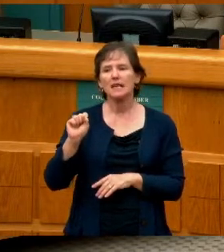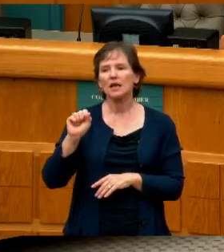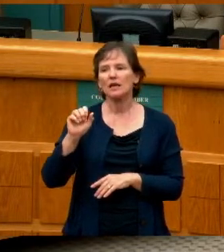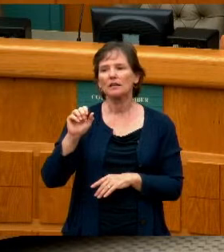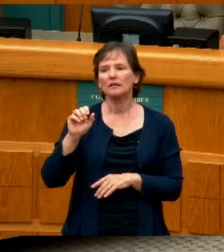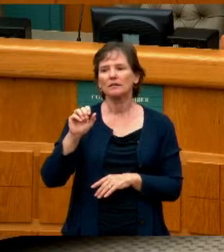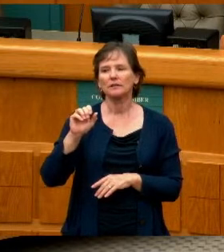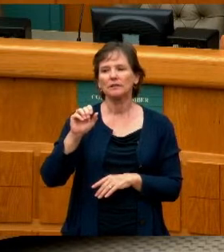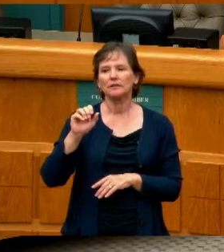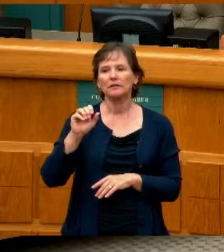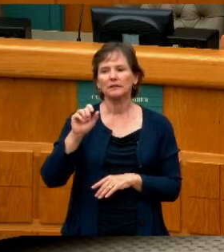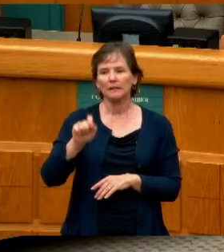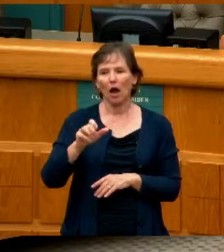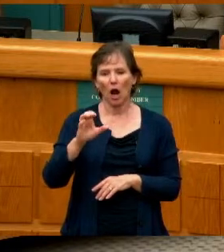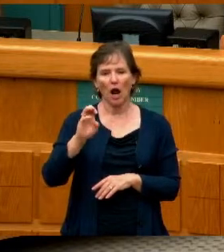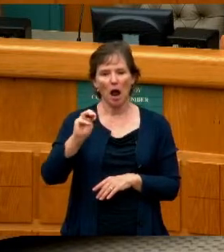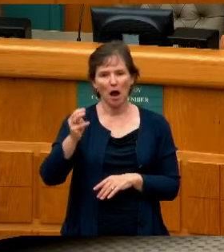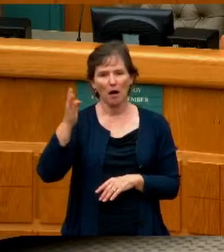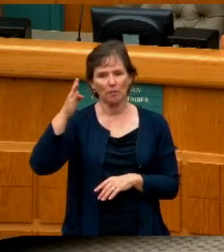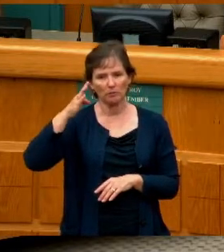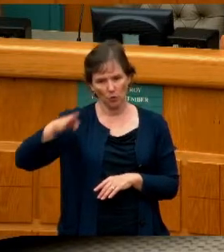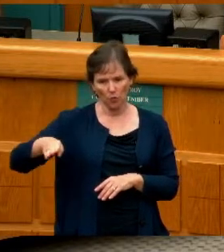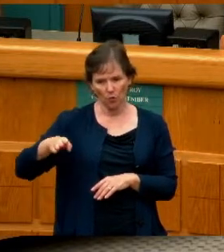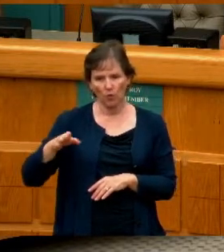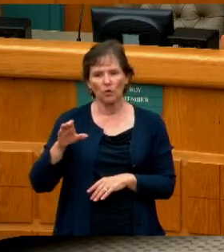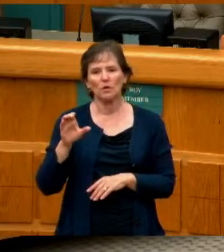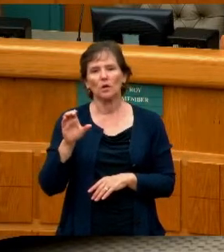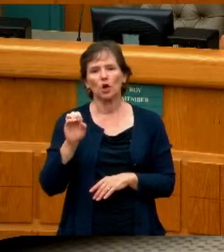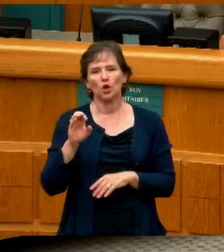for the drive-through at